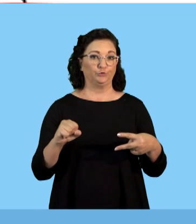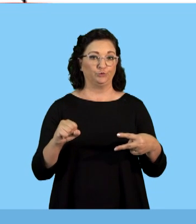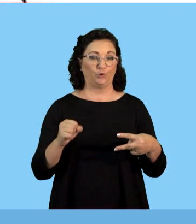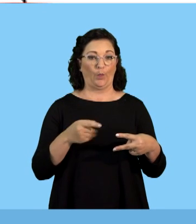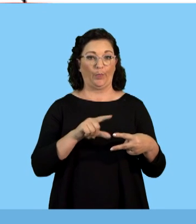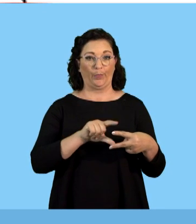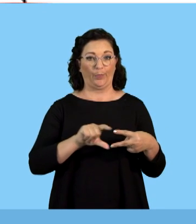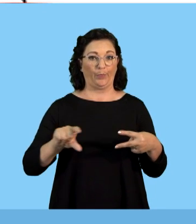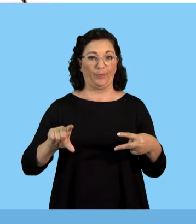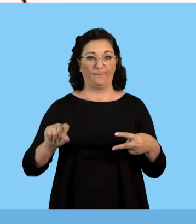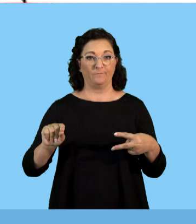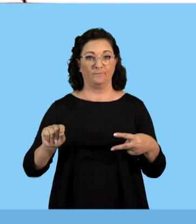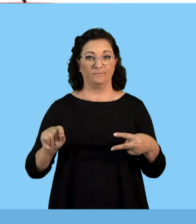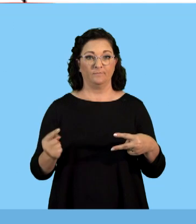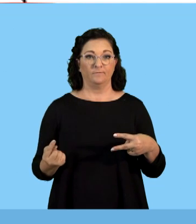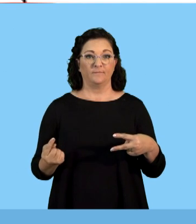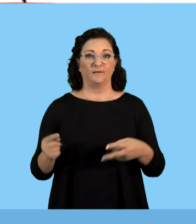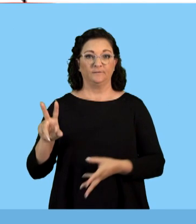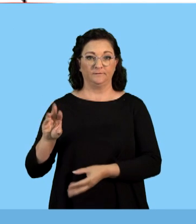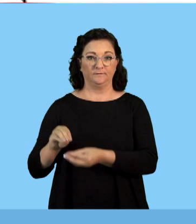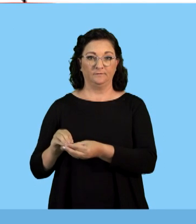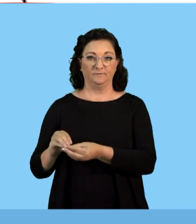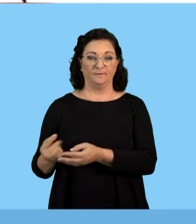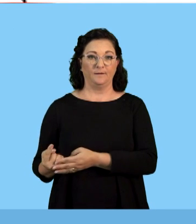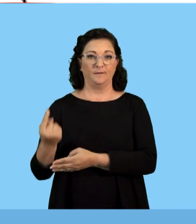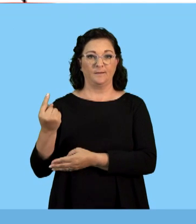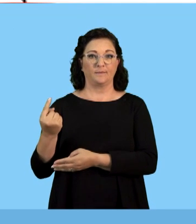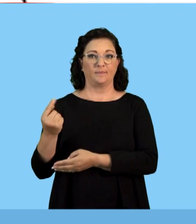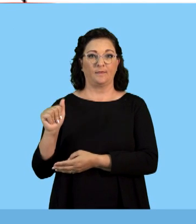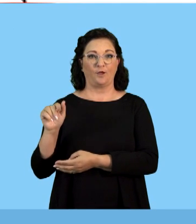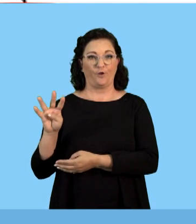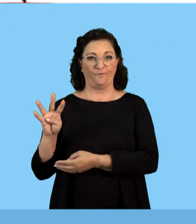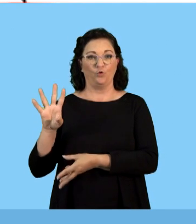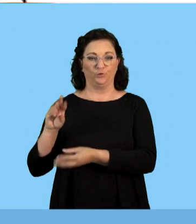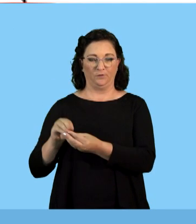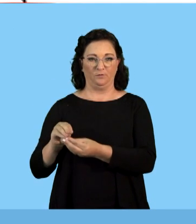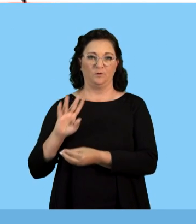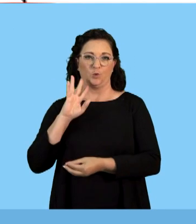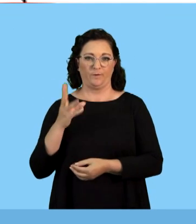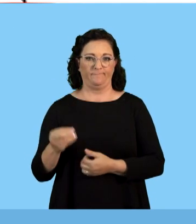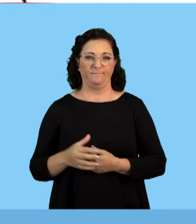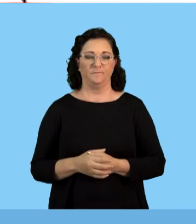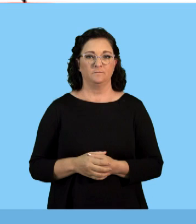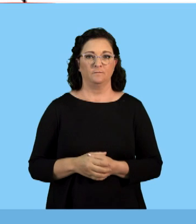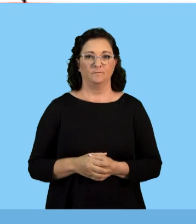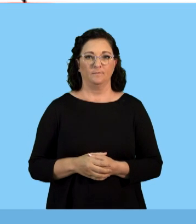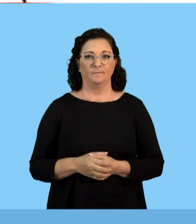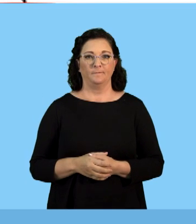resistors, and then once it gets to this point and pass through A4, we'll still have the total current there.